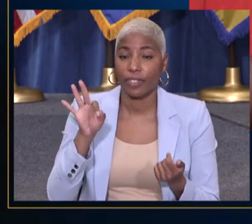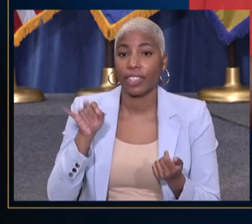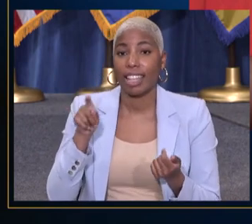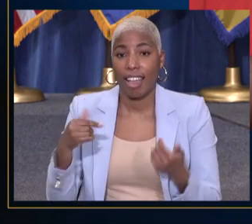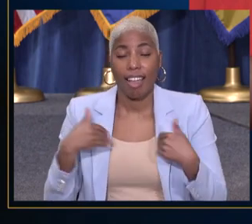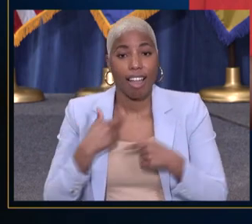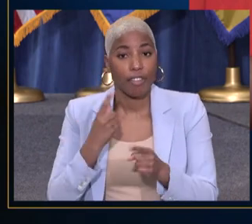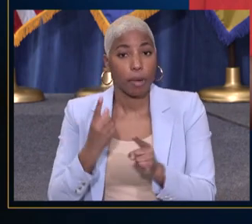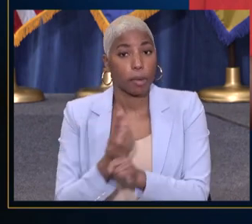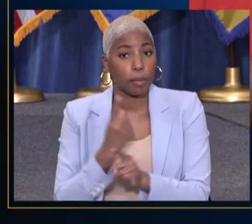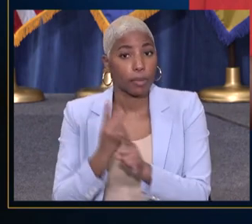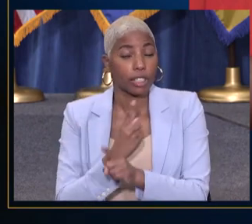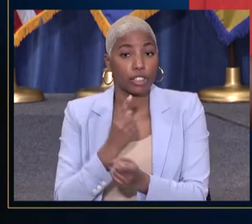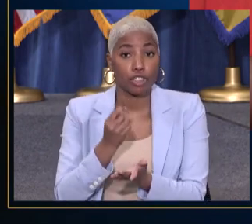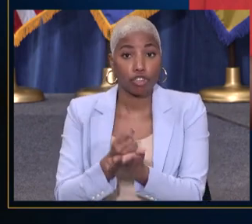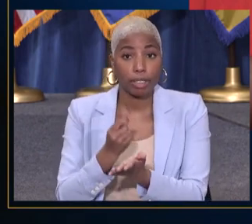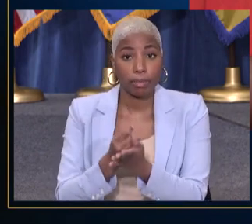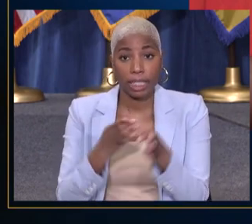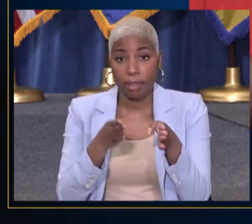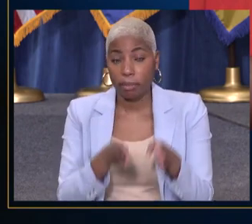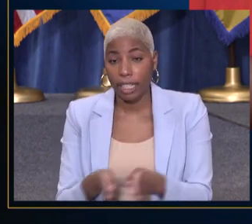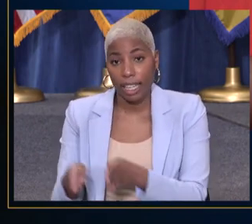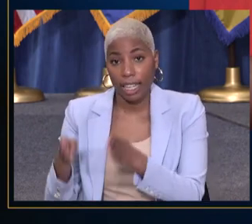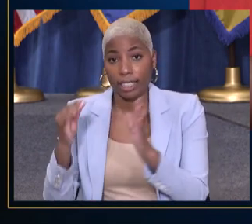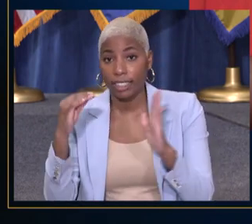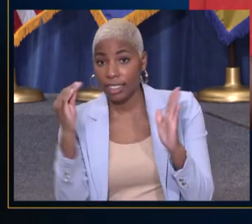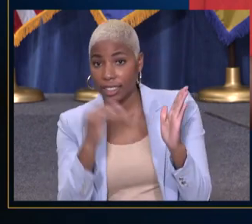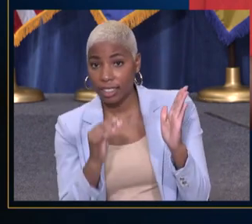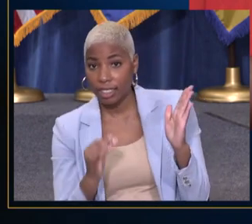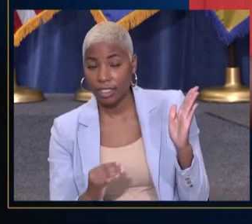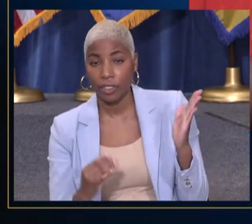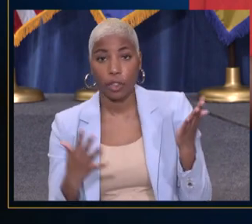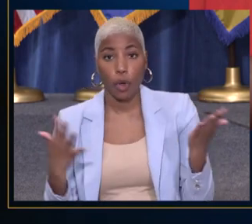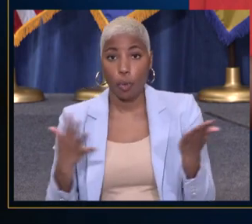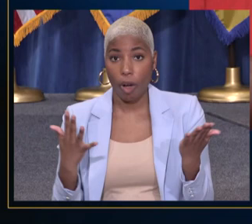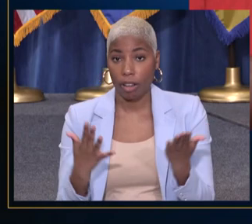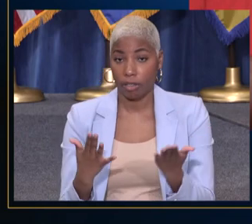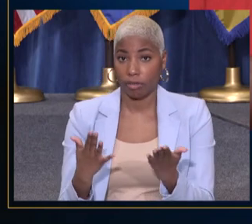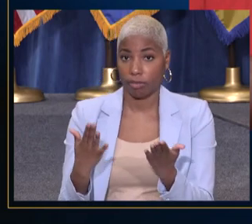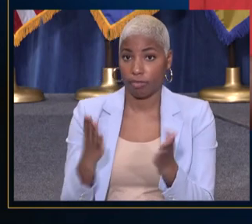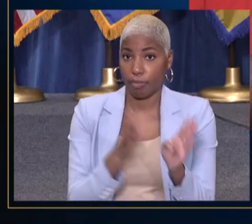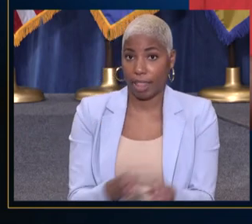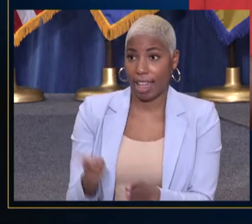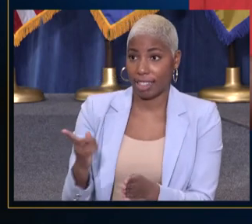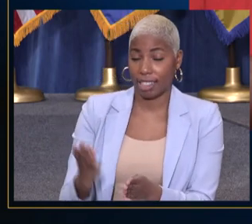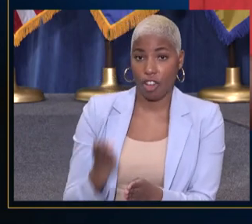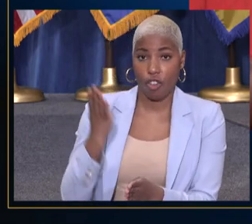appropriate treatment plans, what treatment plans they're offered,